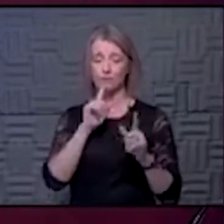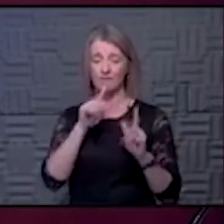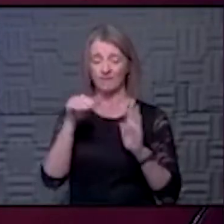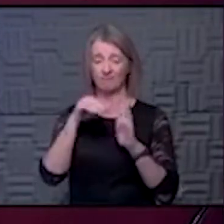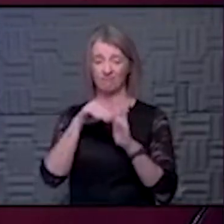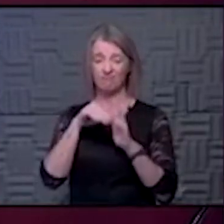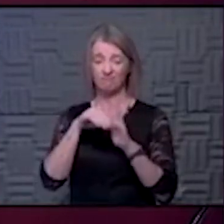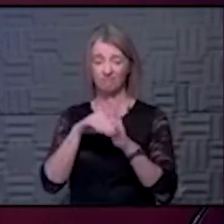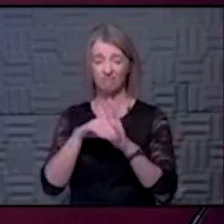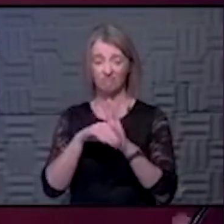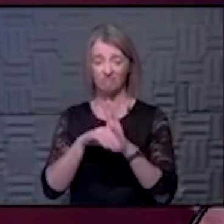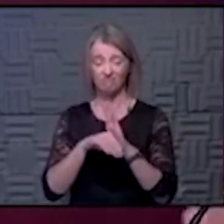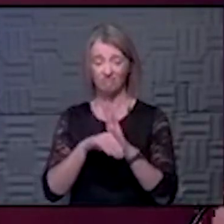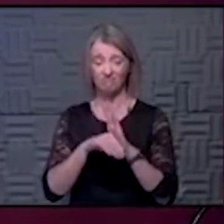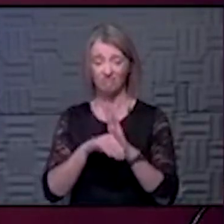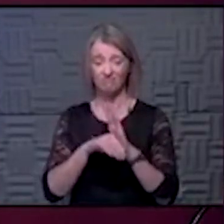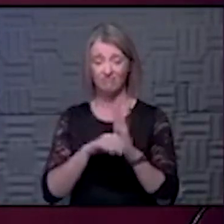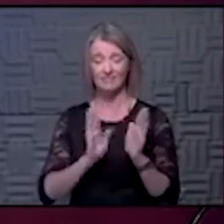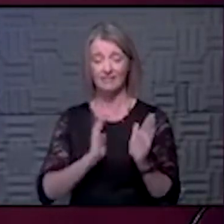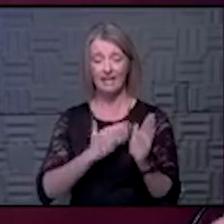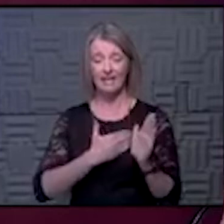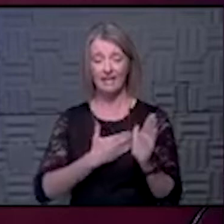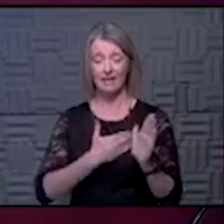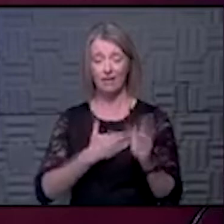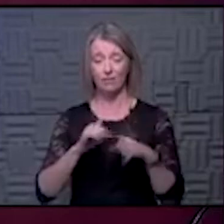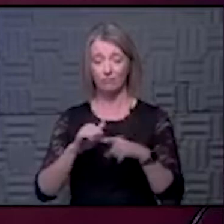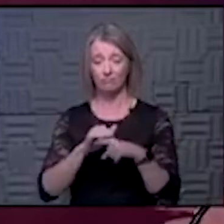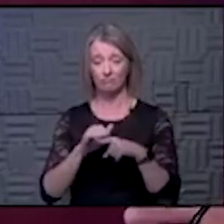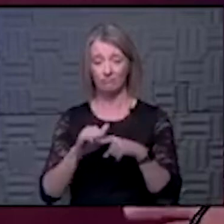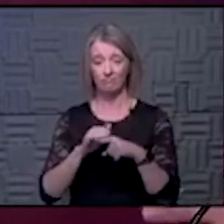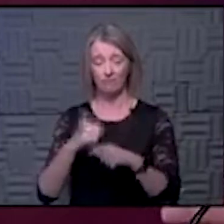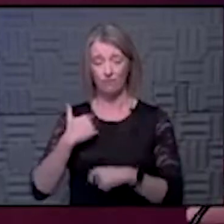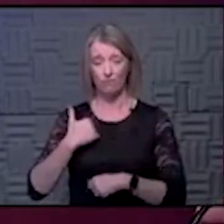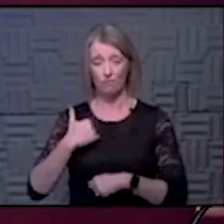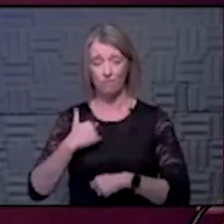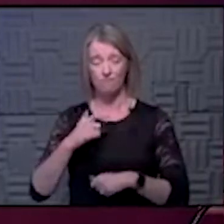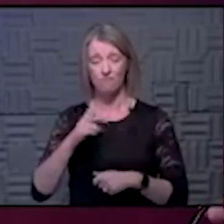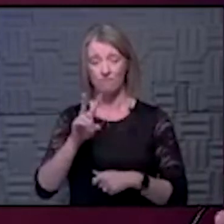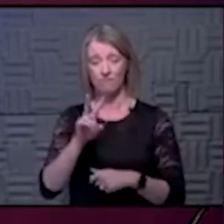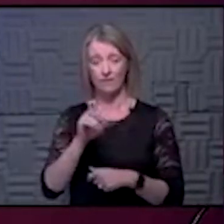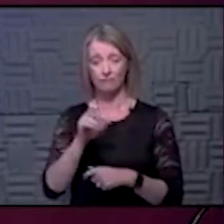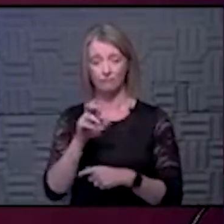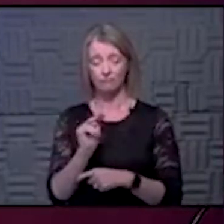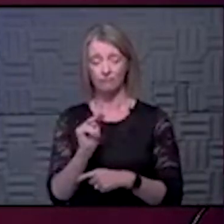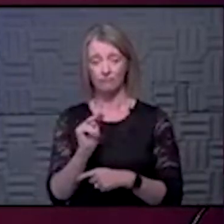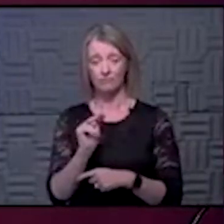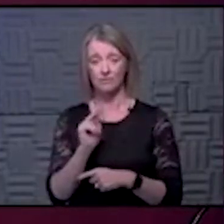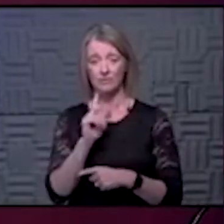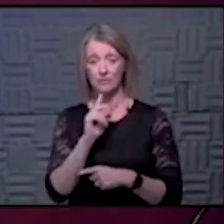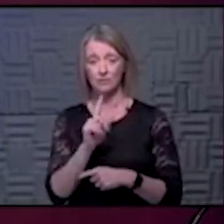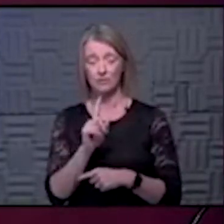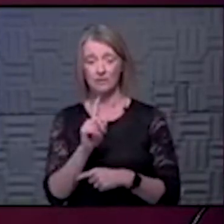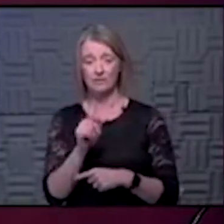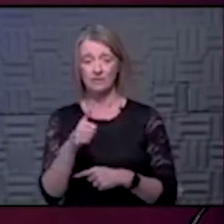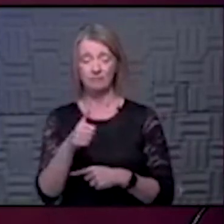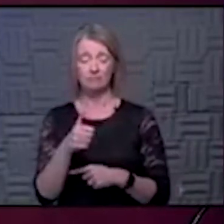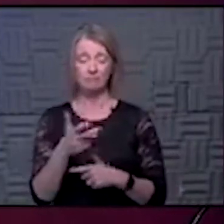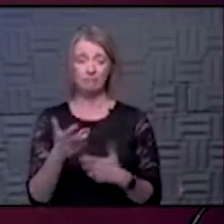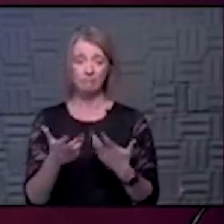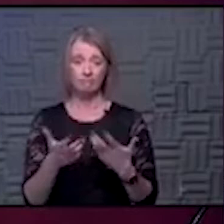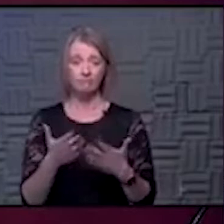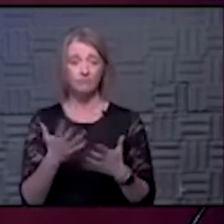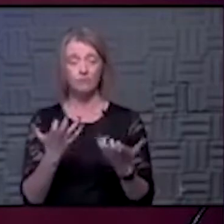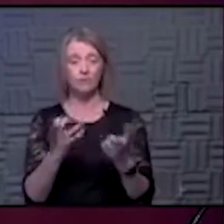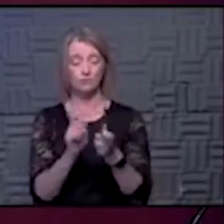downward, because our elective practices and things we were turning those down in an effort to